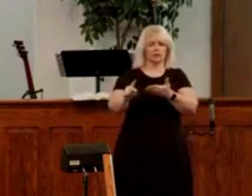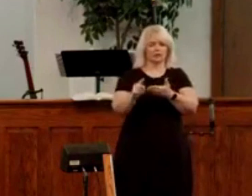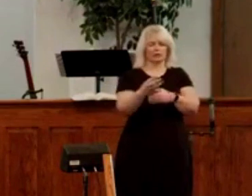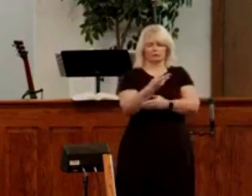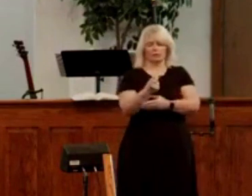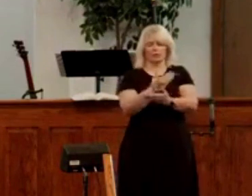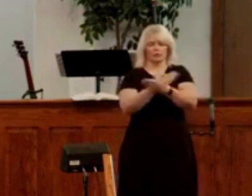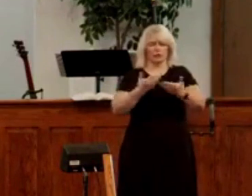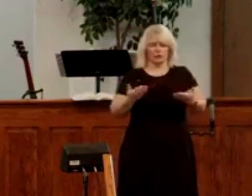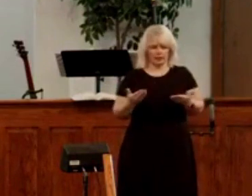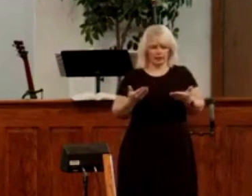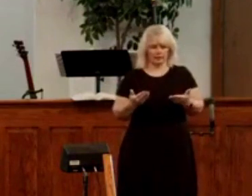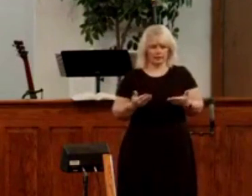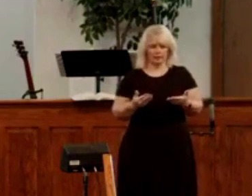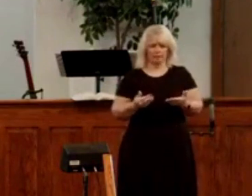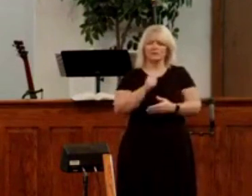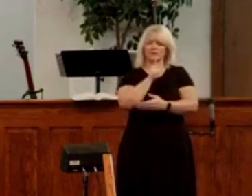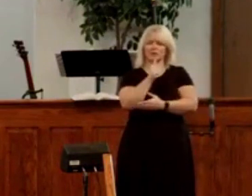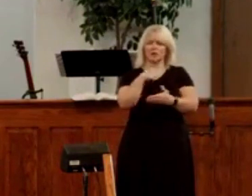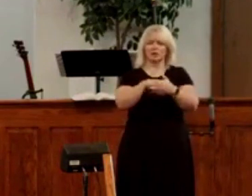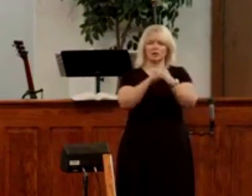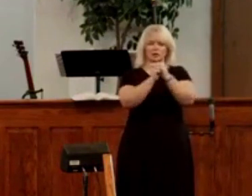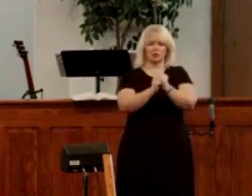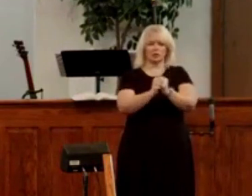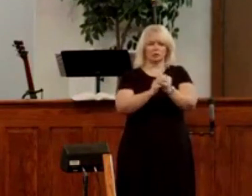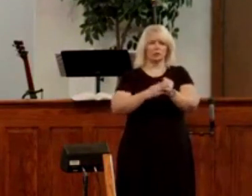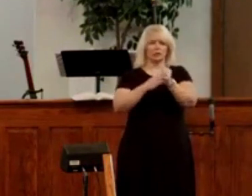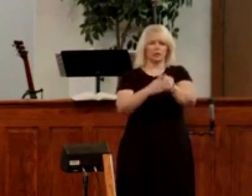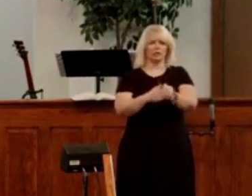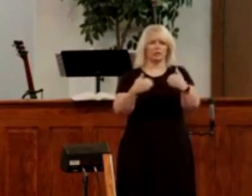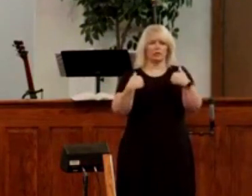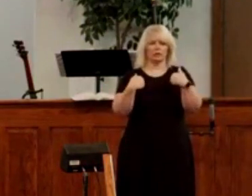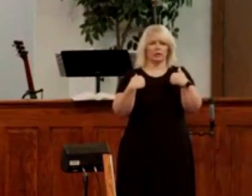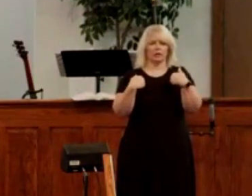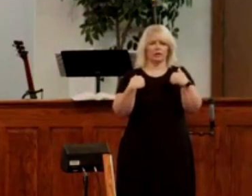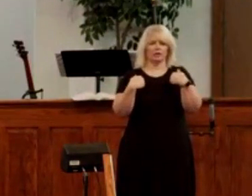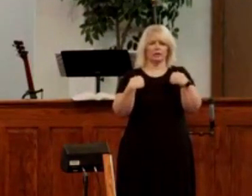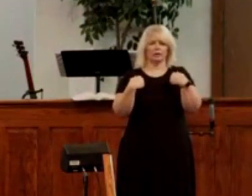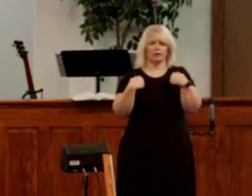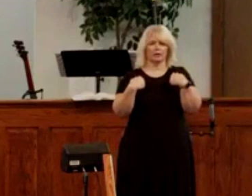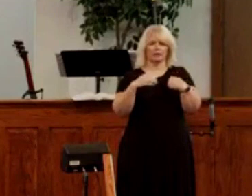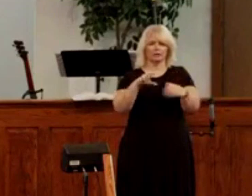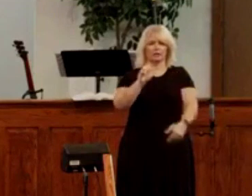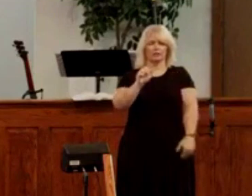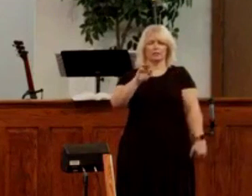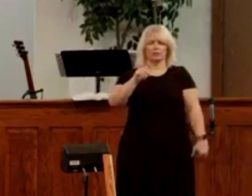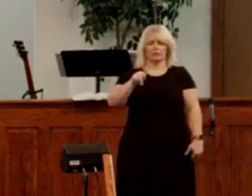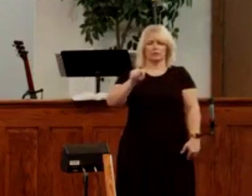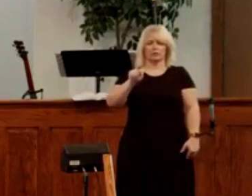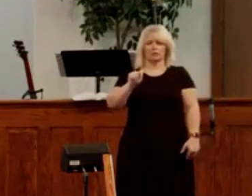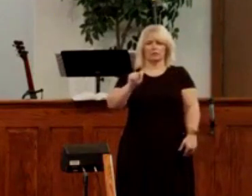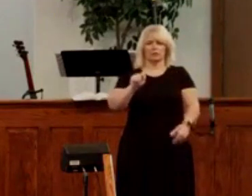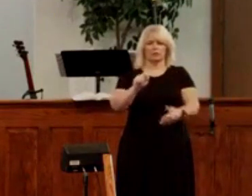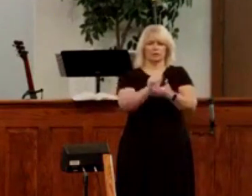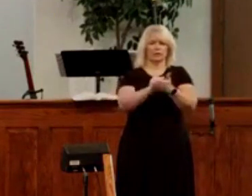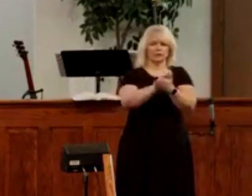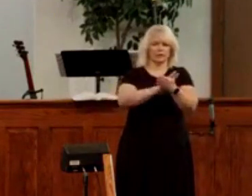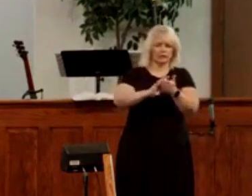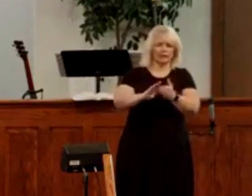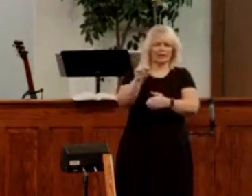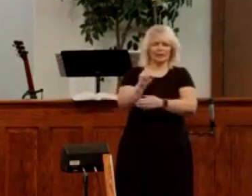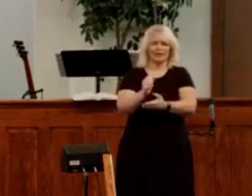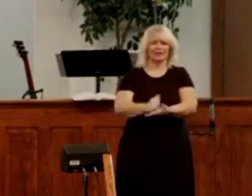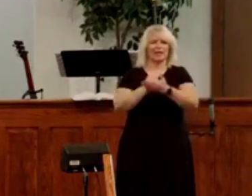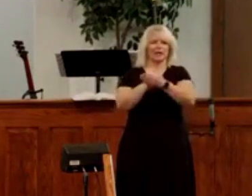things going on. This one's not in your worship guide, but on Tuesday, we're having some carpets cleaned, and we need your help Monday night to move some furniture. So